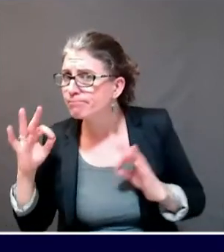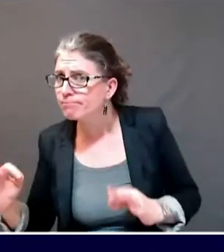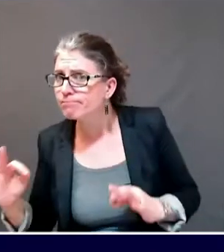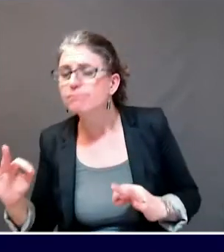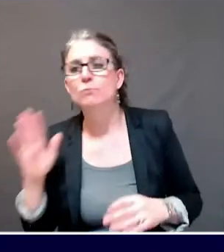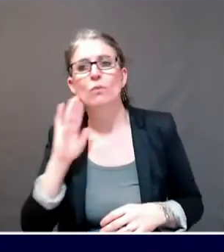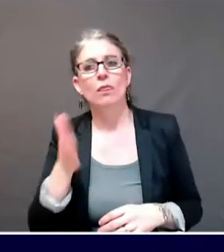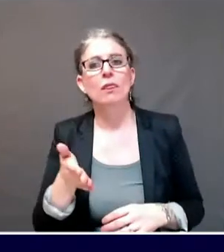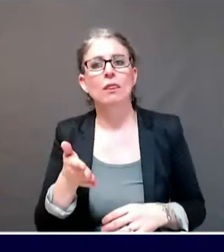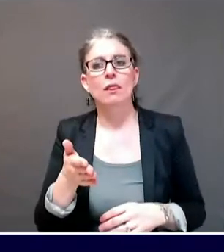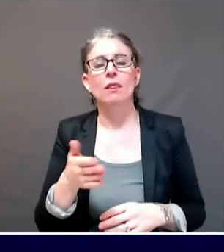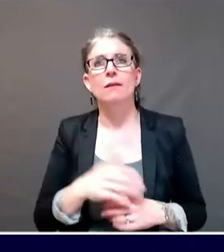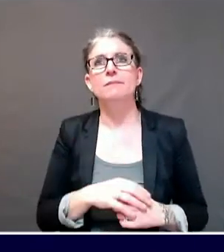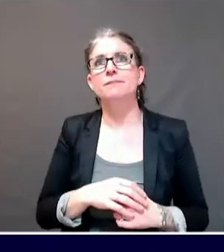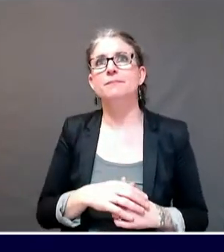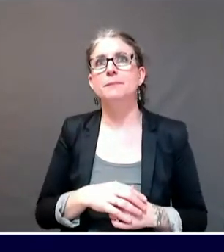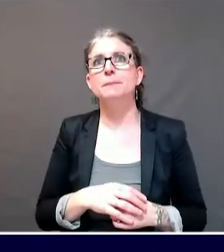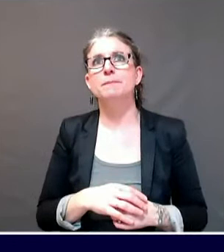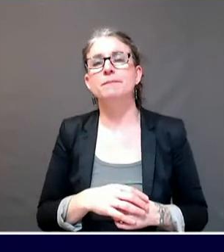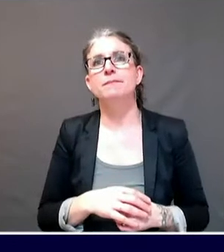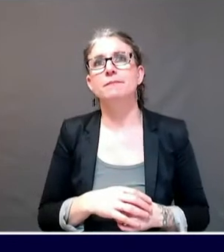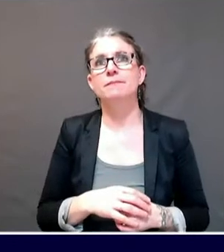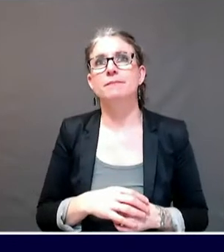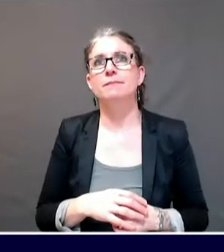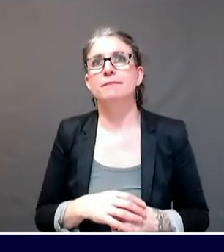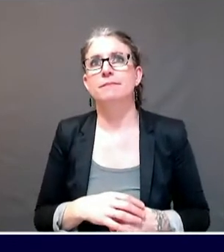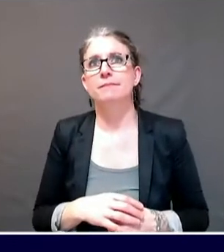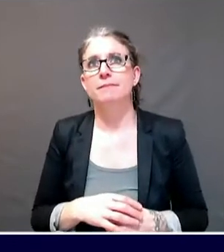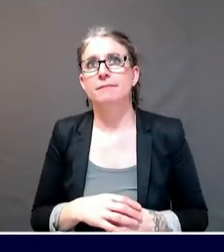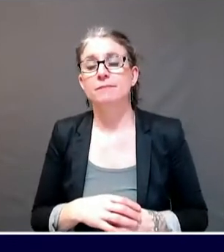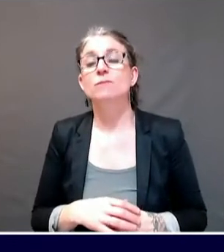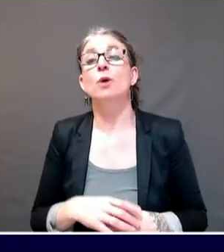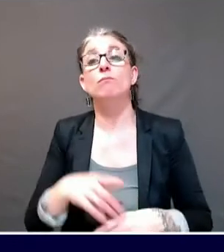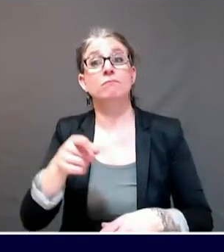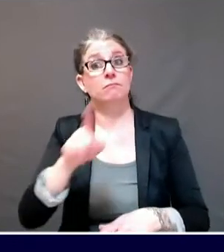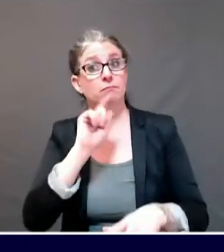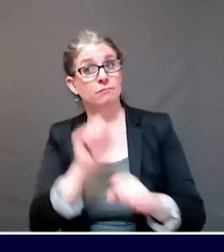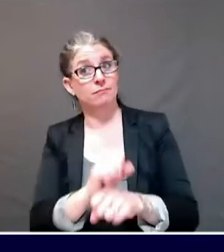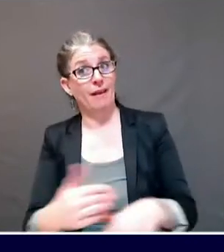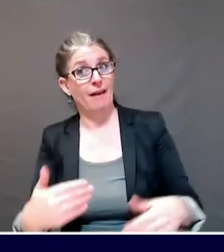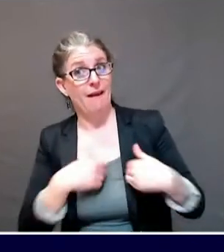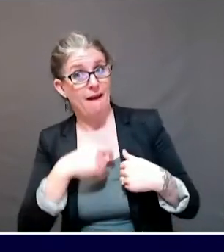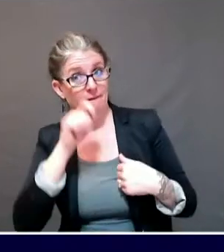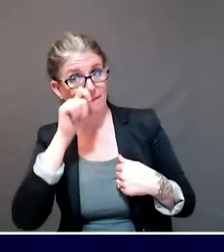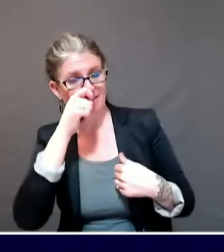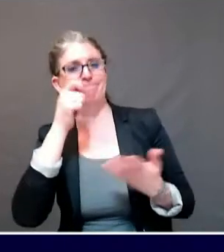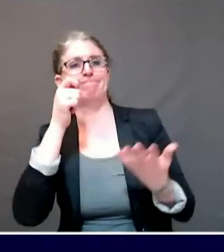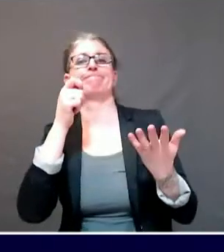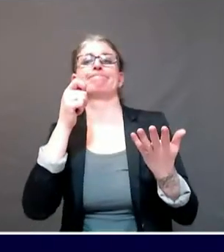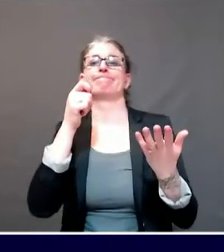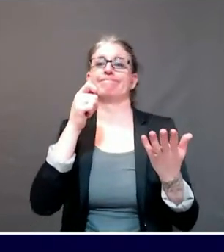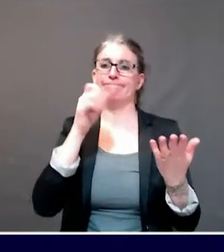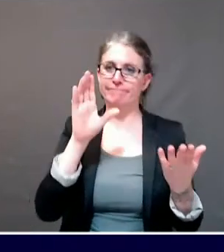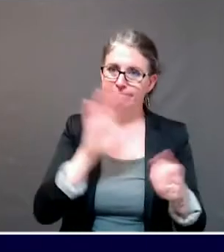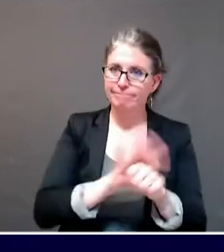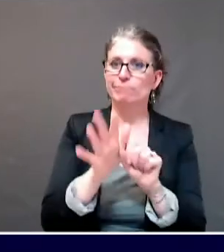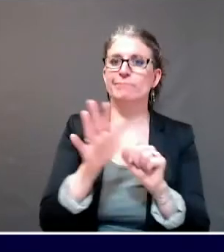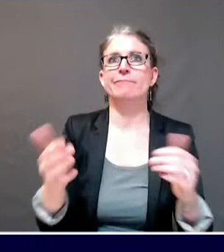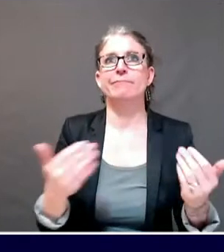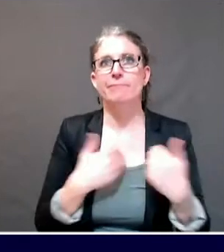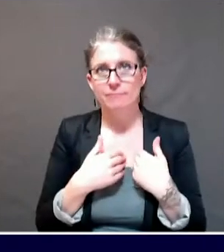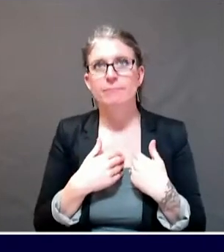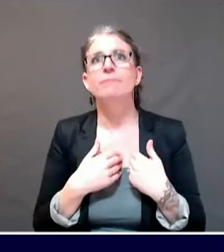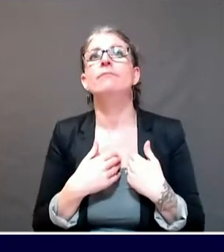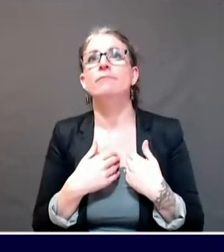the individual who's positive falls into one of the groups that we are focused on, those who are over 65,